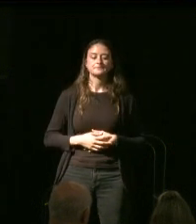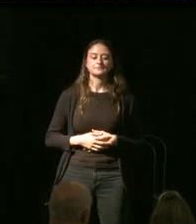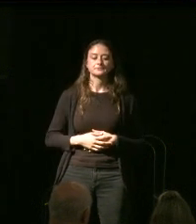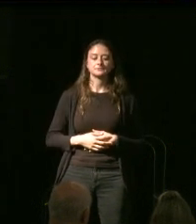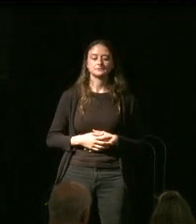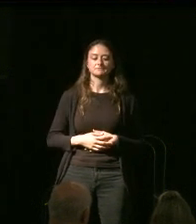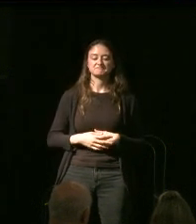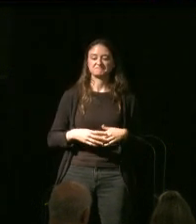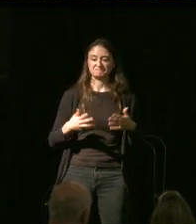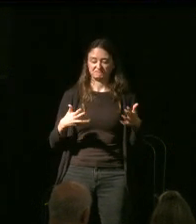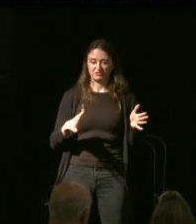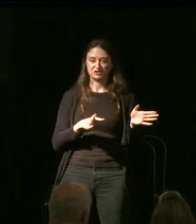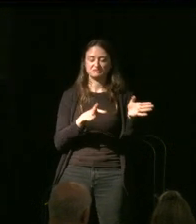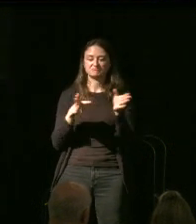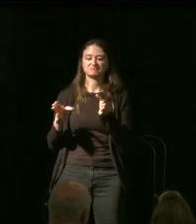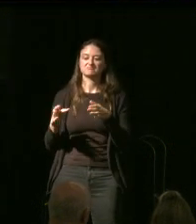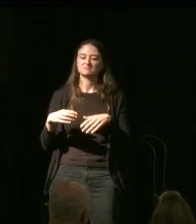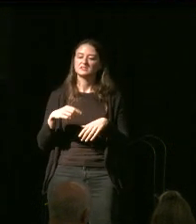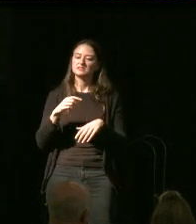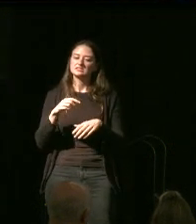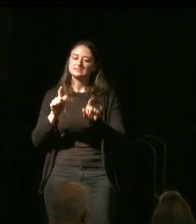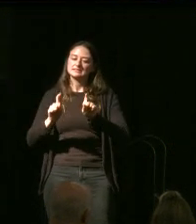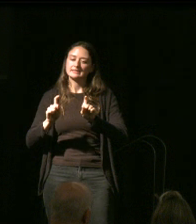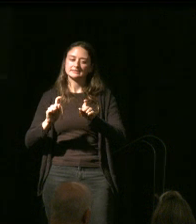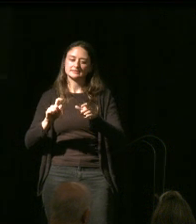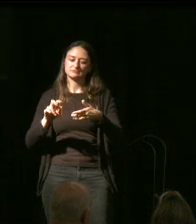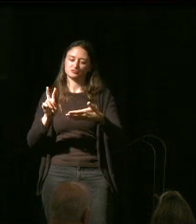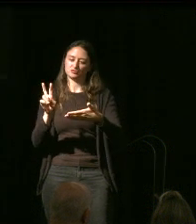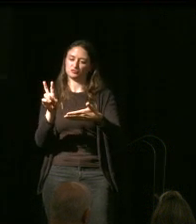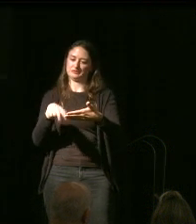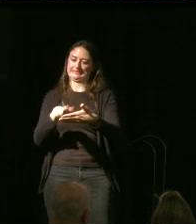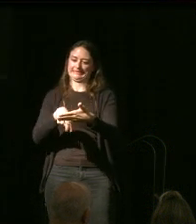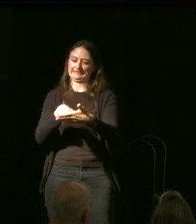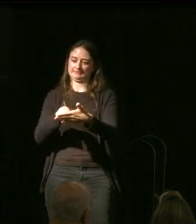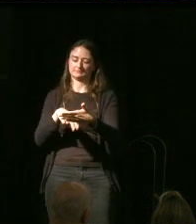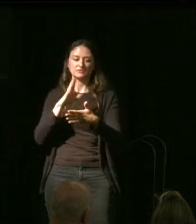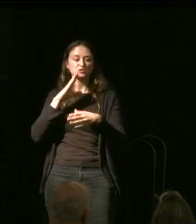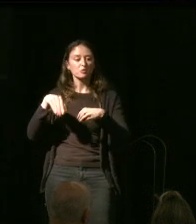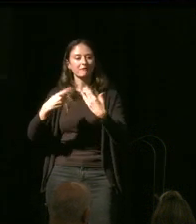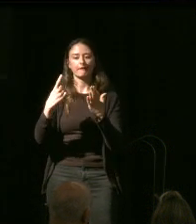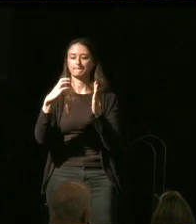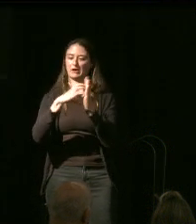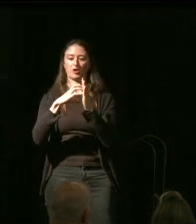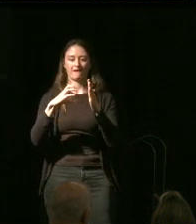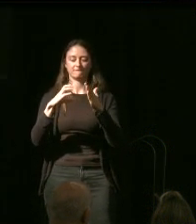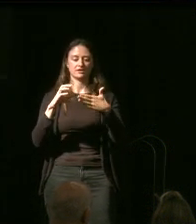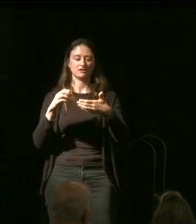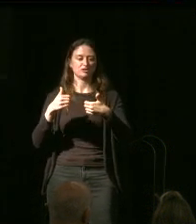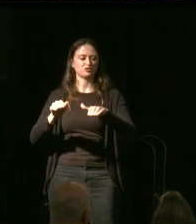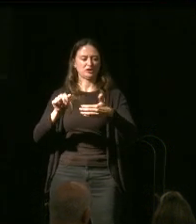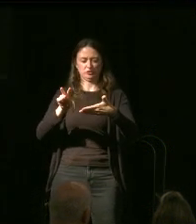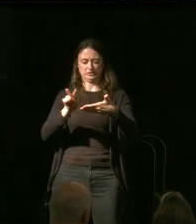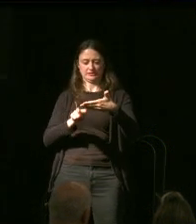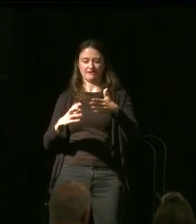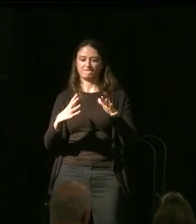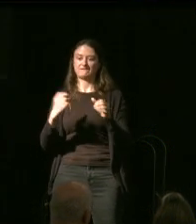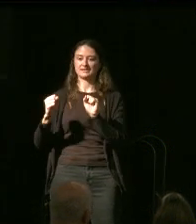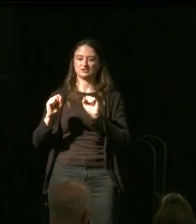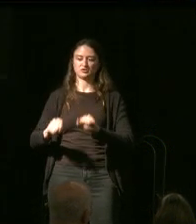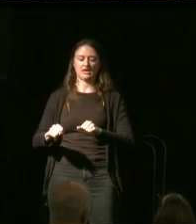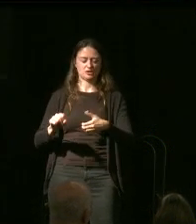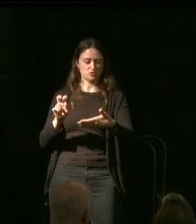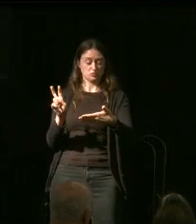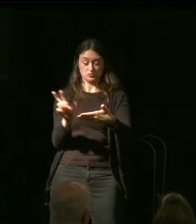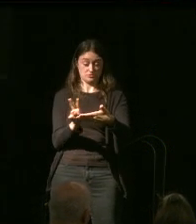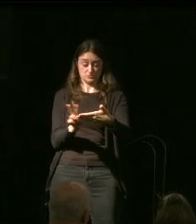which self-explanatory. You read a paragraph as fast as you can. Takes however long it takes